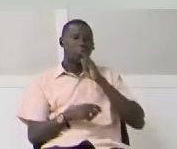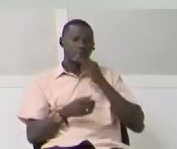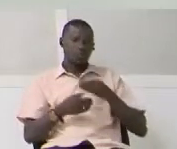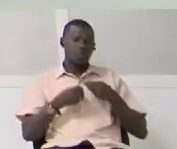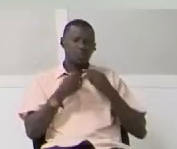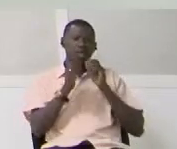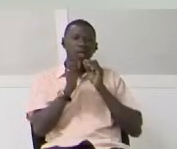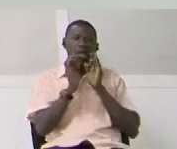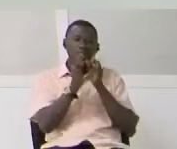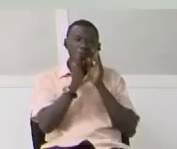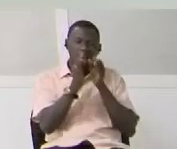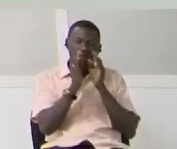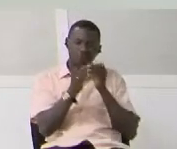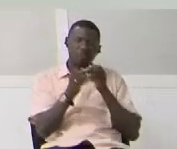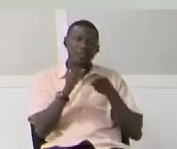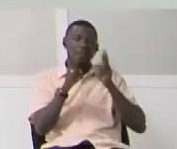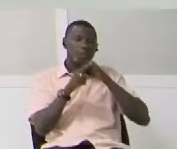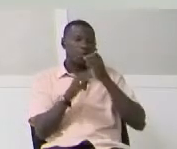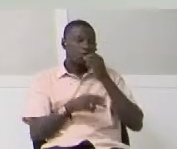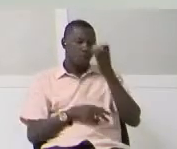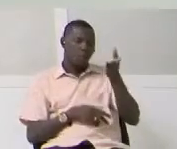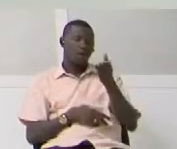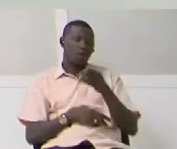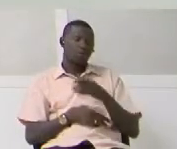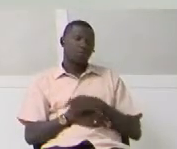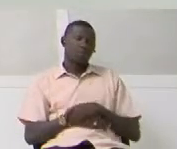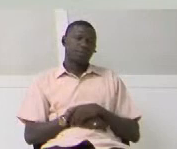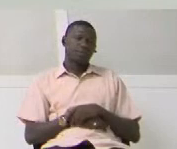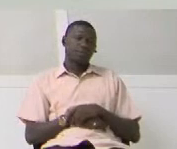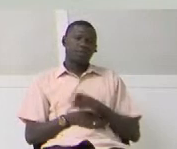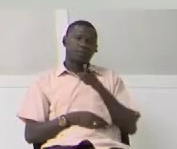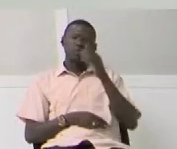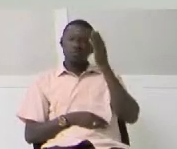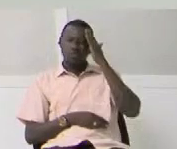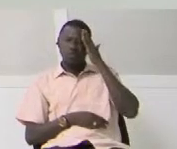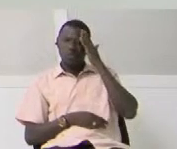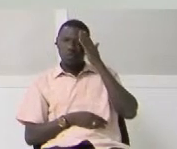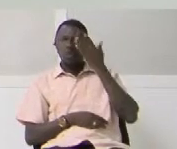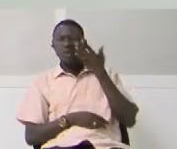did lamin did you know whether lamin sedi had any connections with